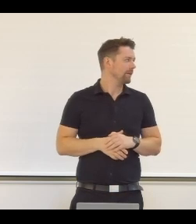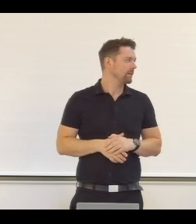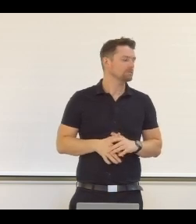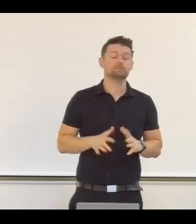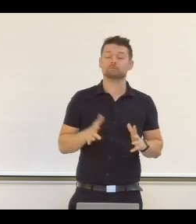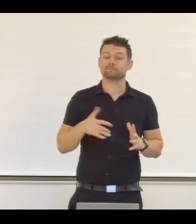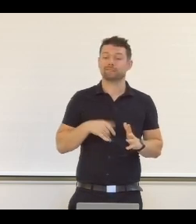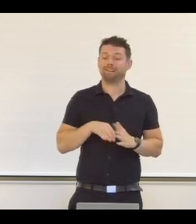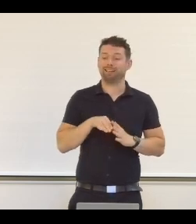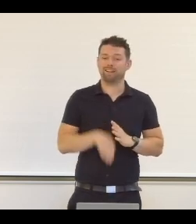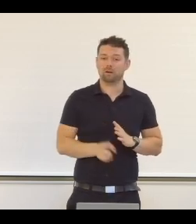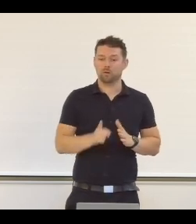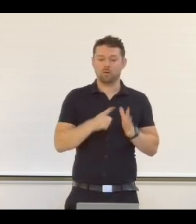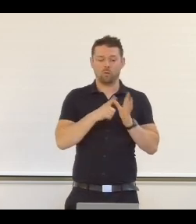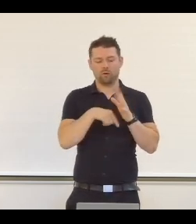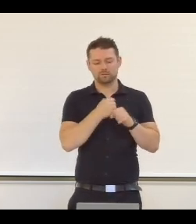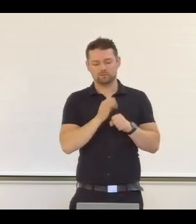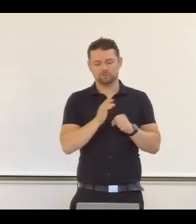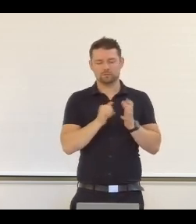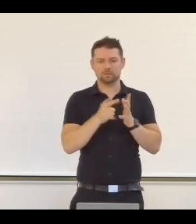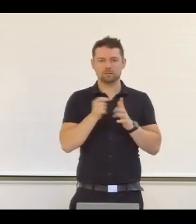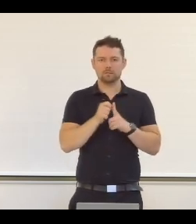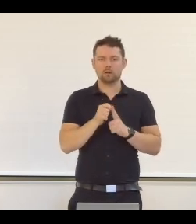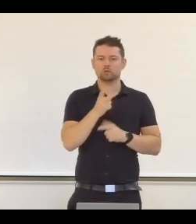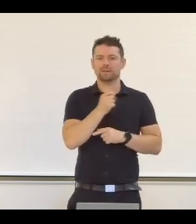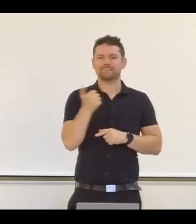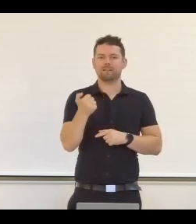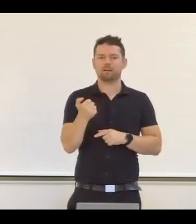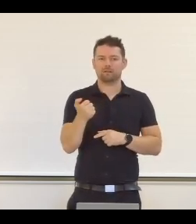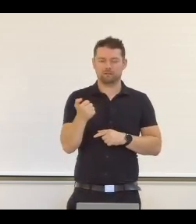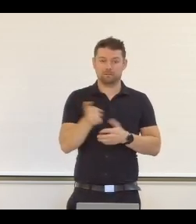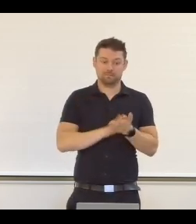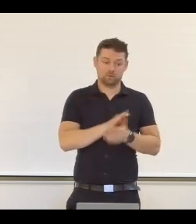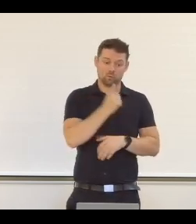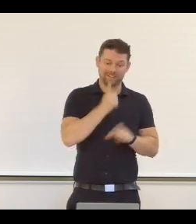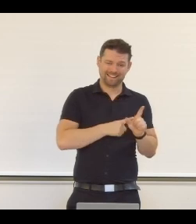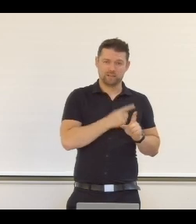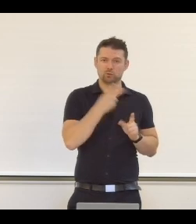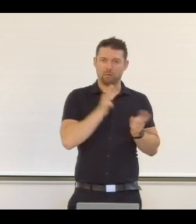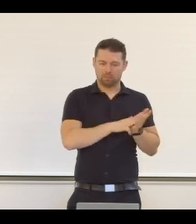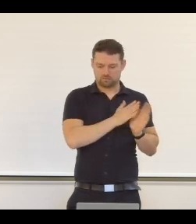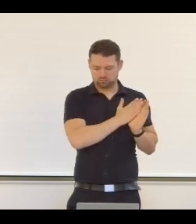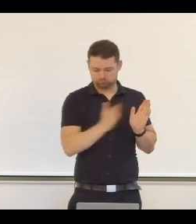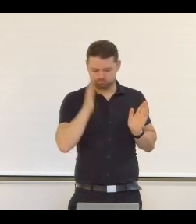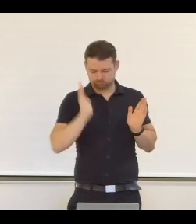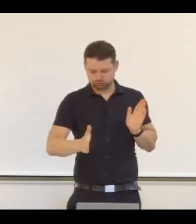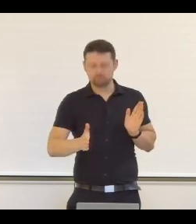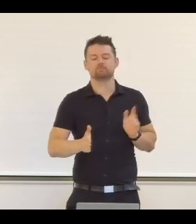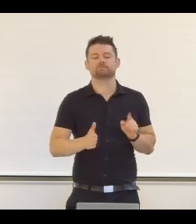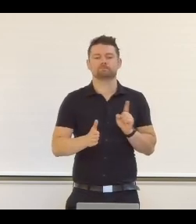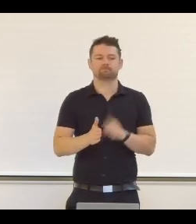Was in August, September 2011. So 1 year and 2 months into the mission.